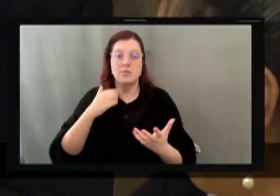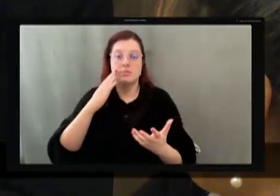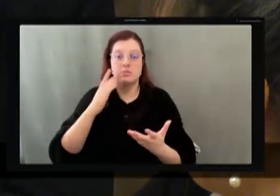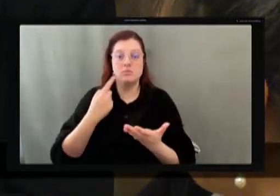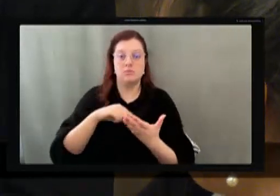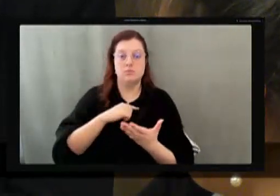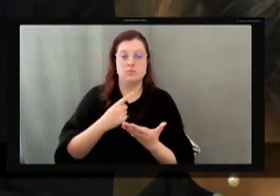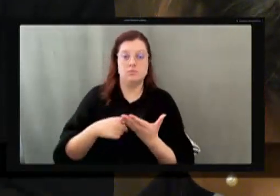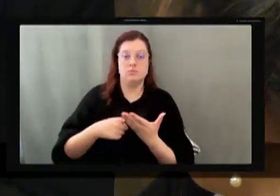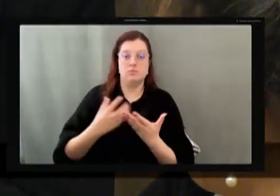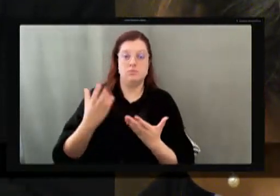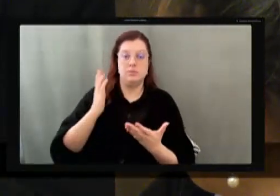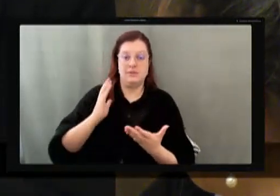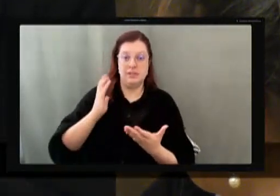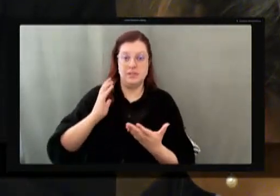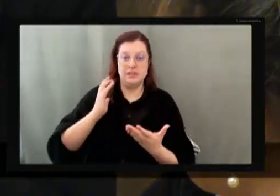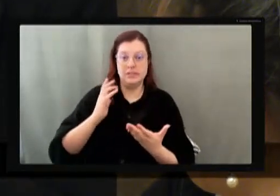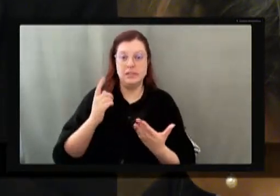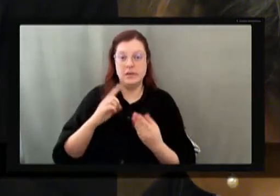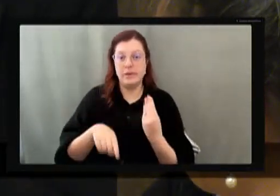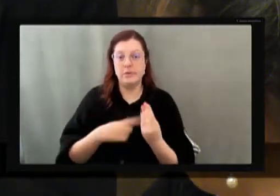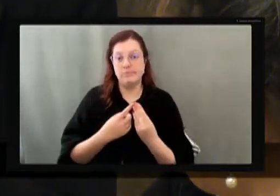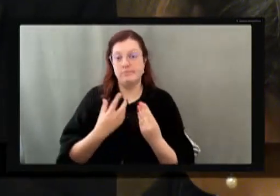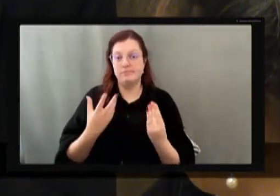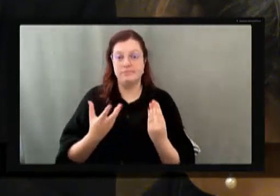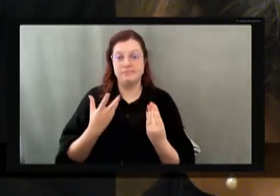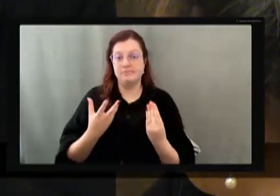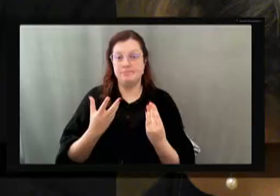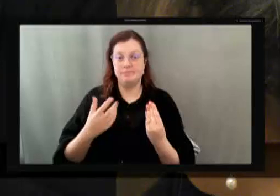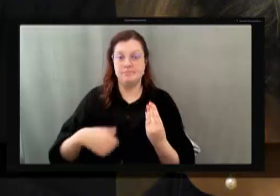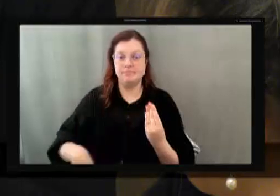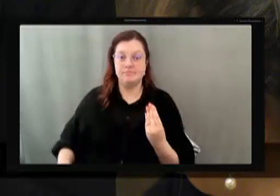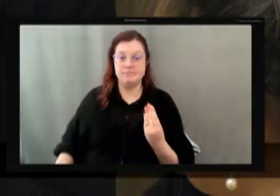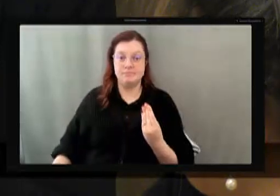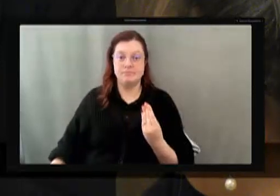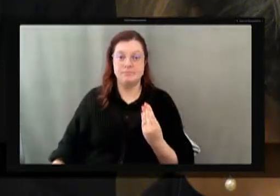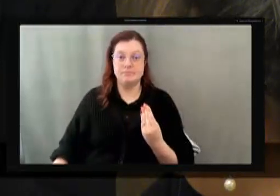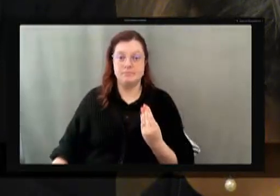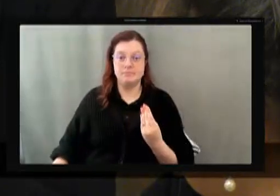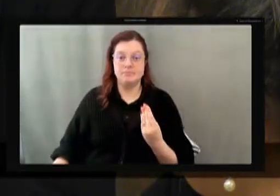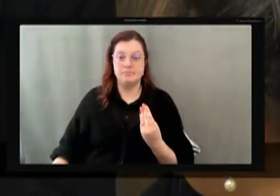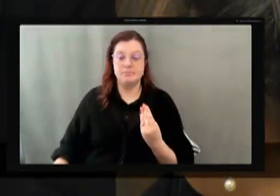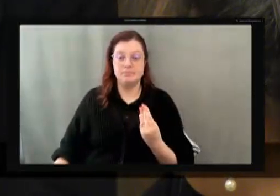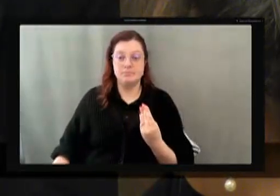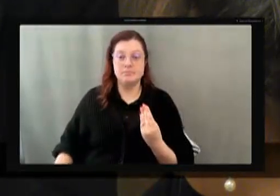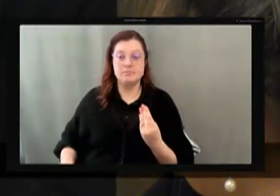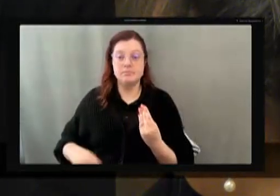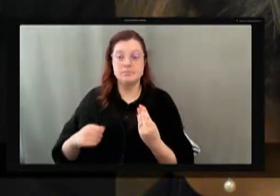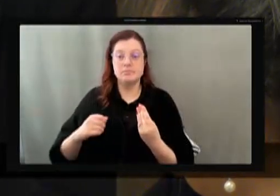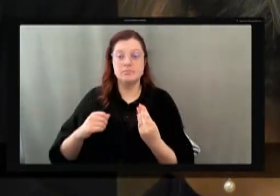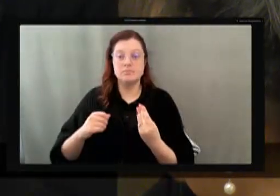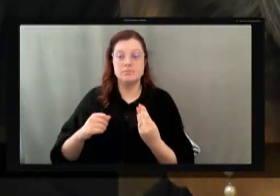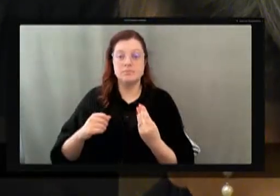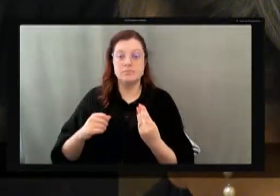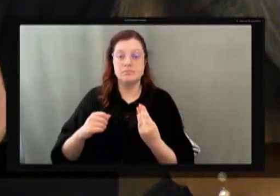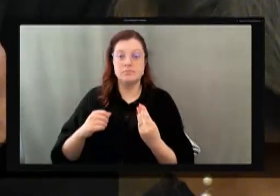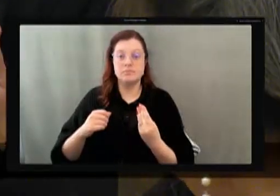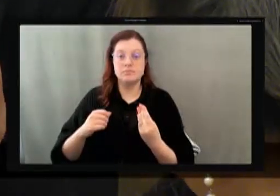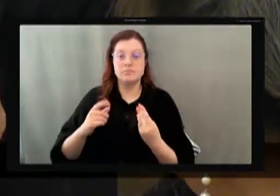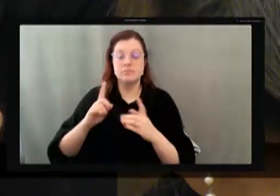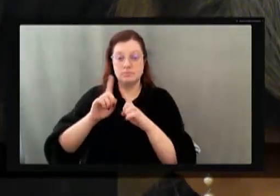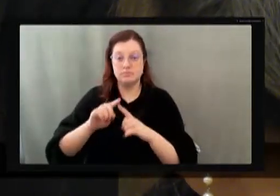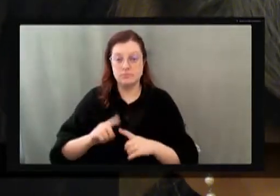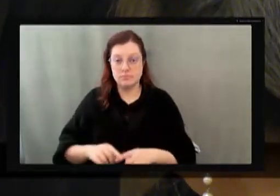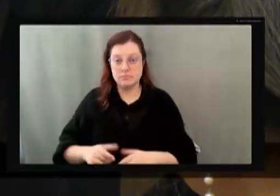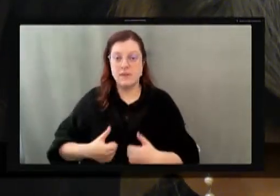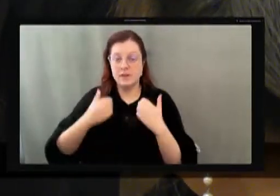in our calls just about sort of, you know, piloting things that residents can do, whether that's with